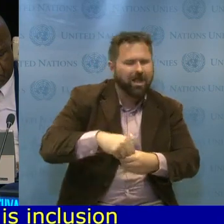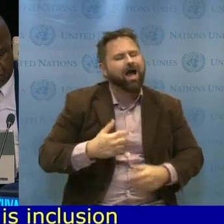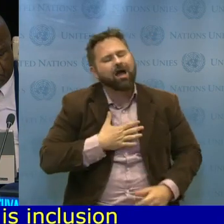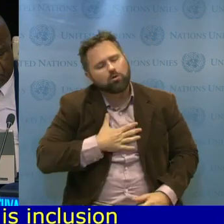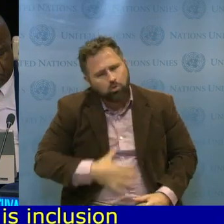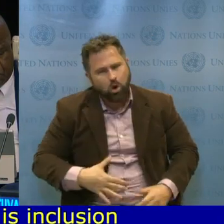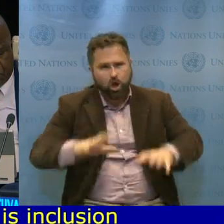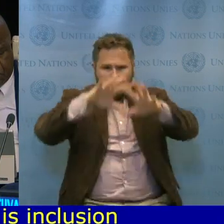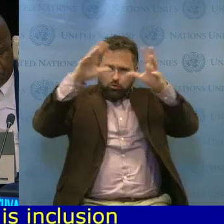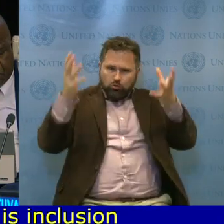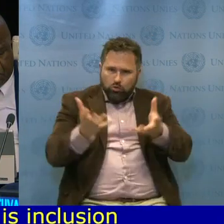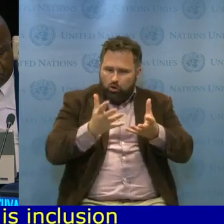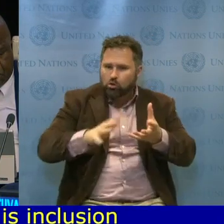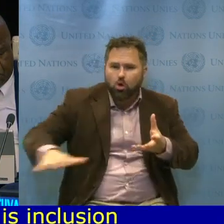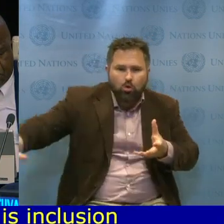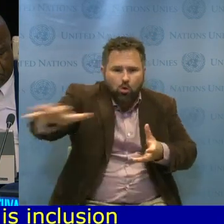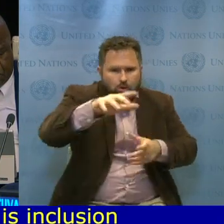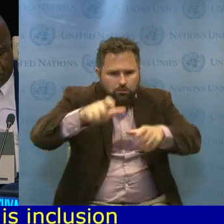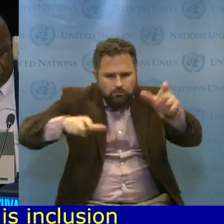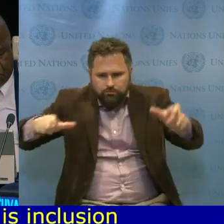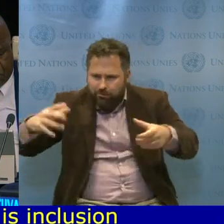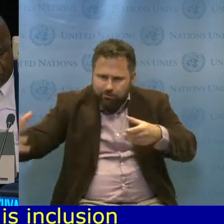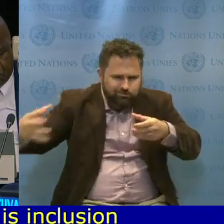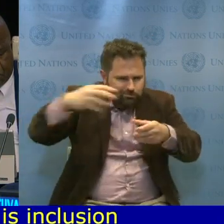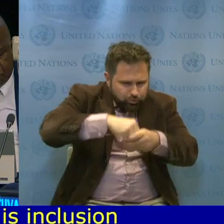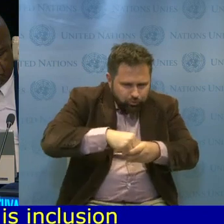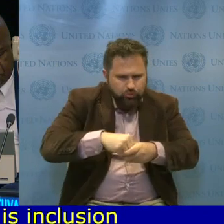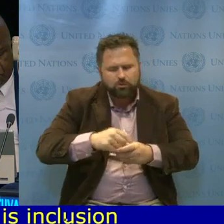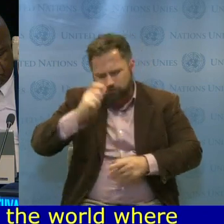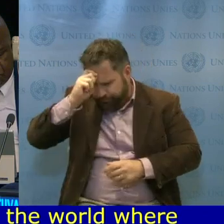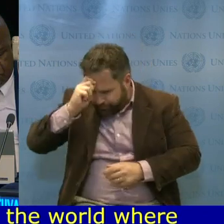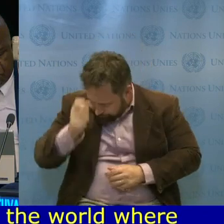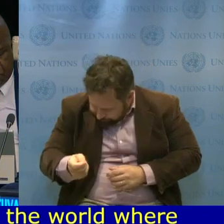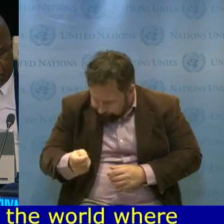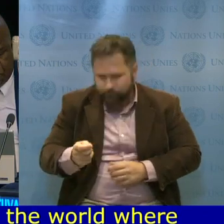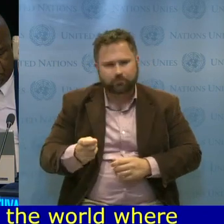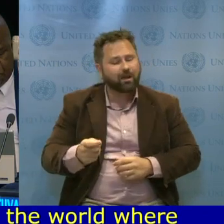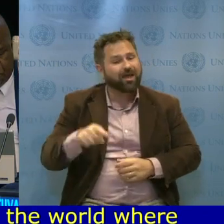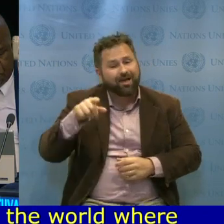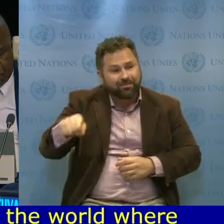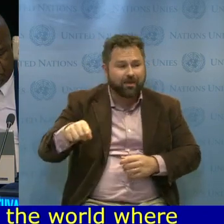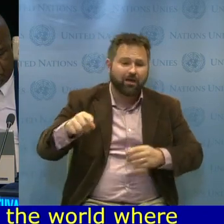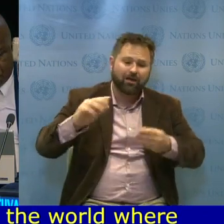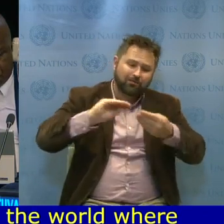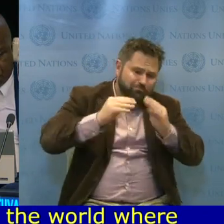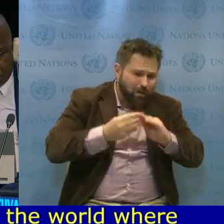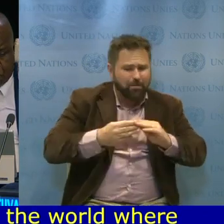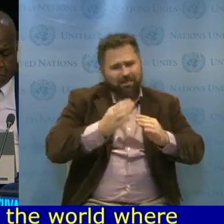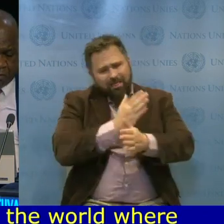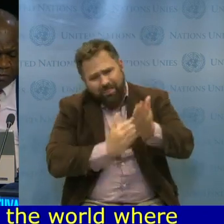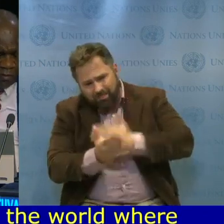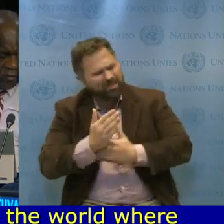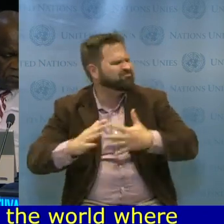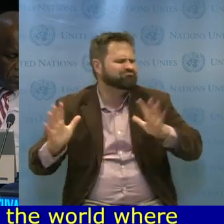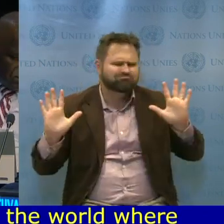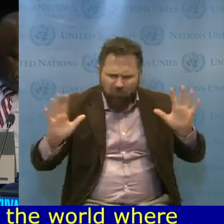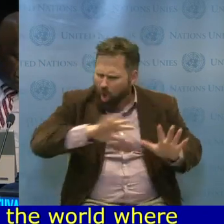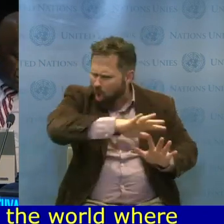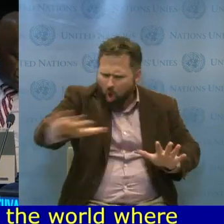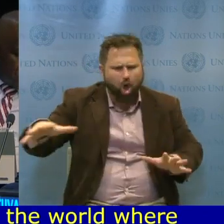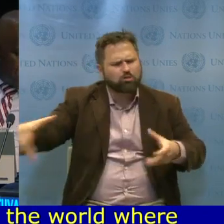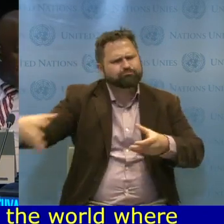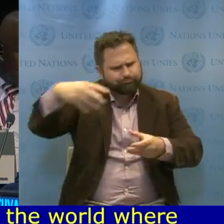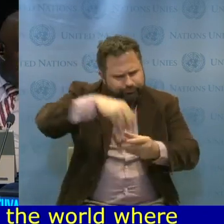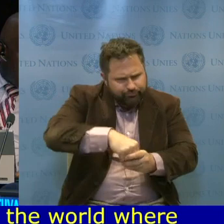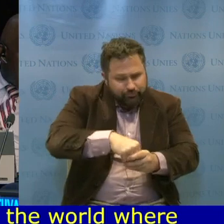included and also accepted, irregardless of their disability. As you see, intellectual